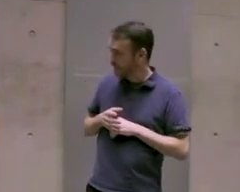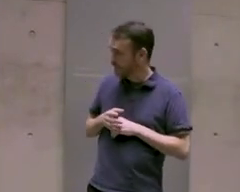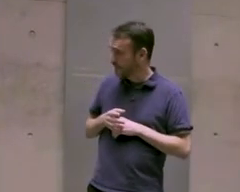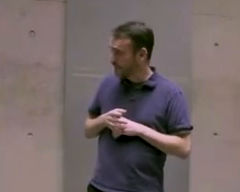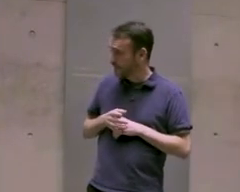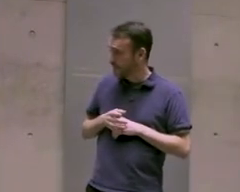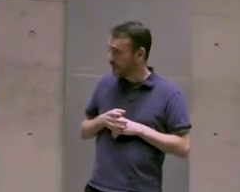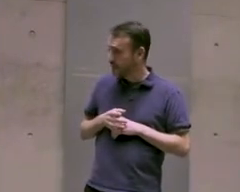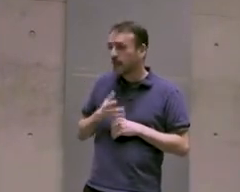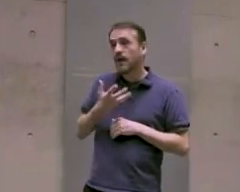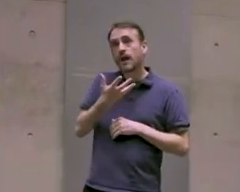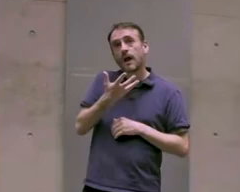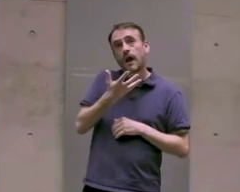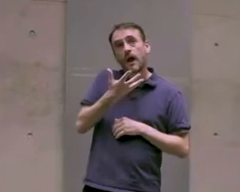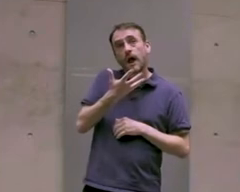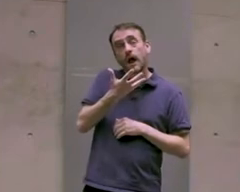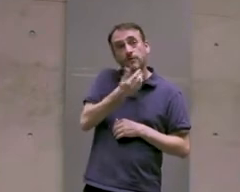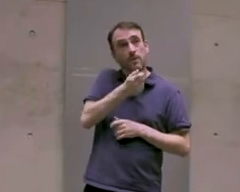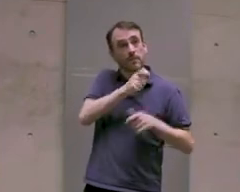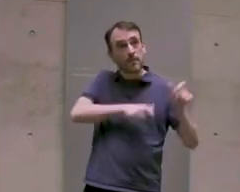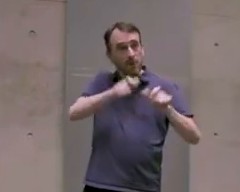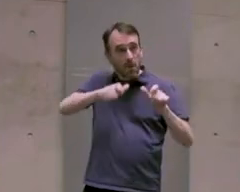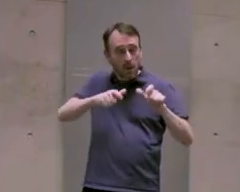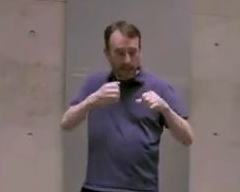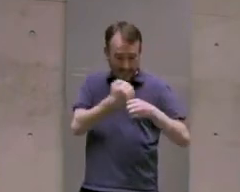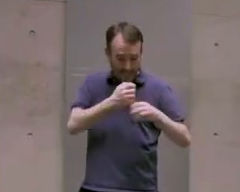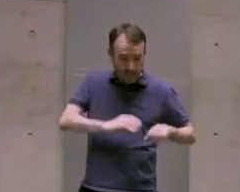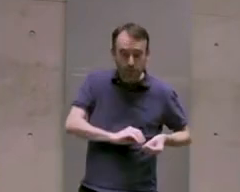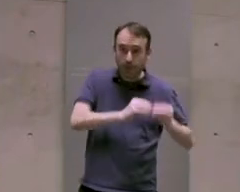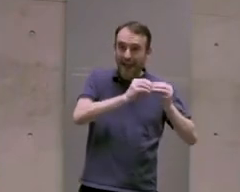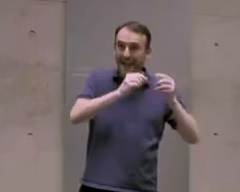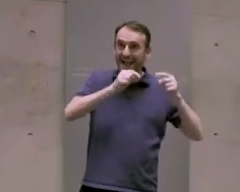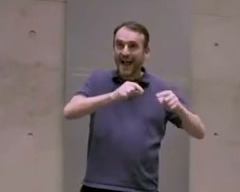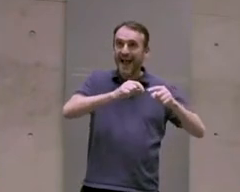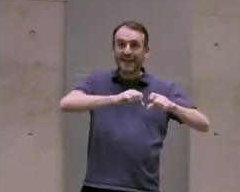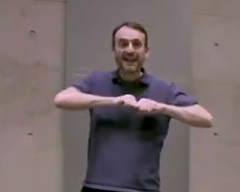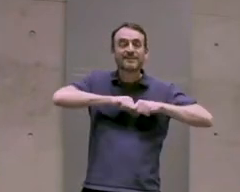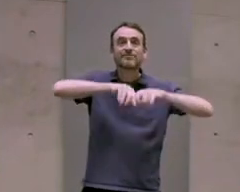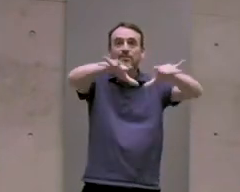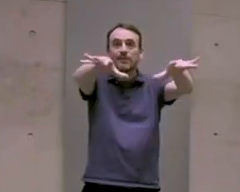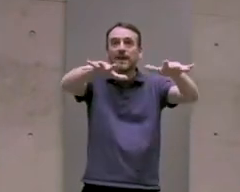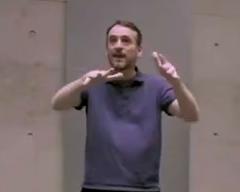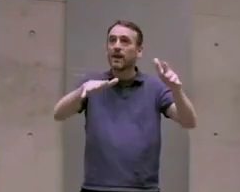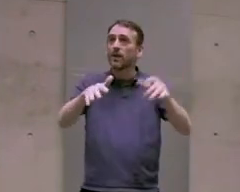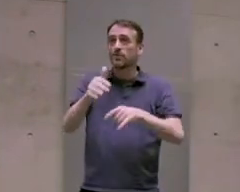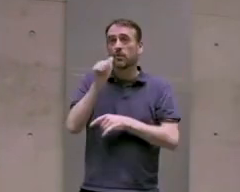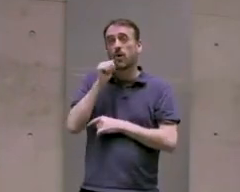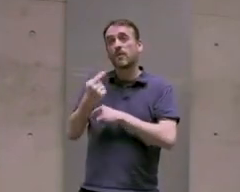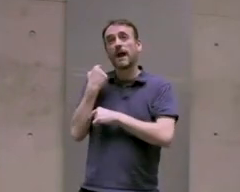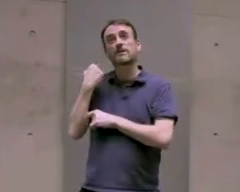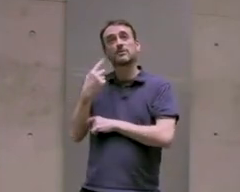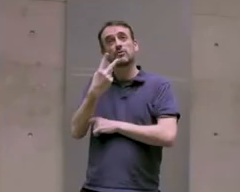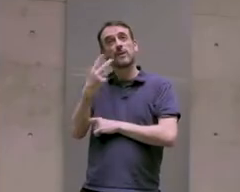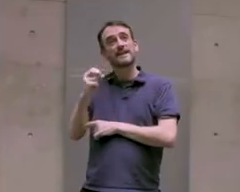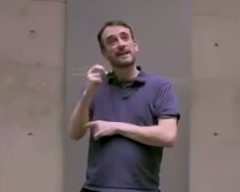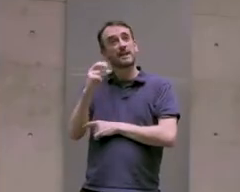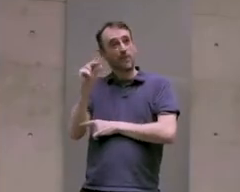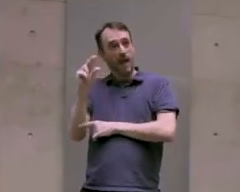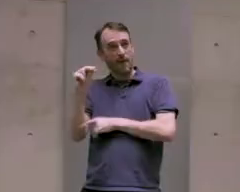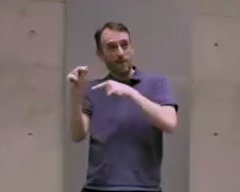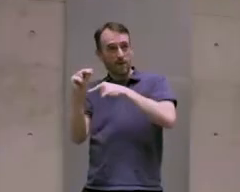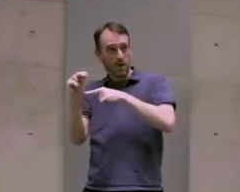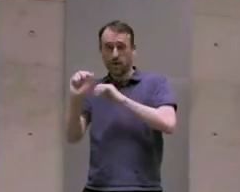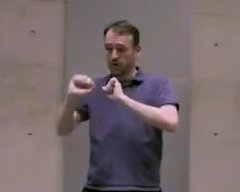just getting their game out there. And I know obviously it was different for you, like you said, in 2012. But, any tips on that process